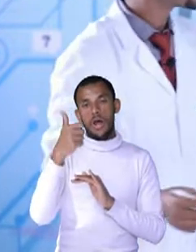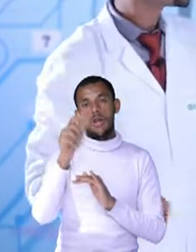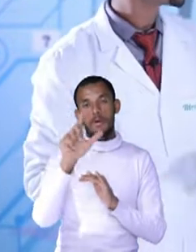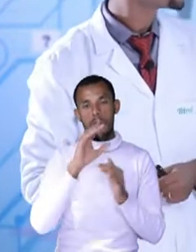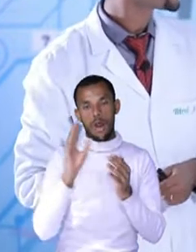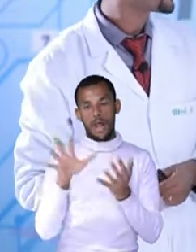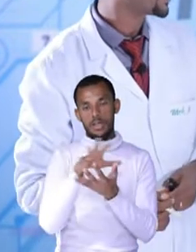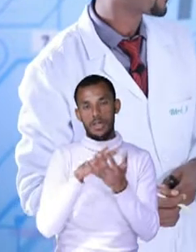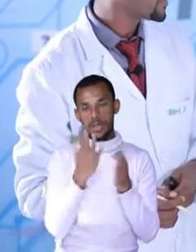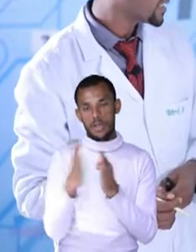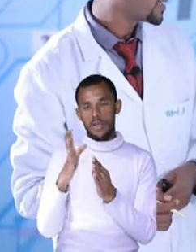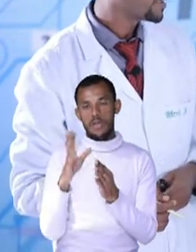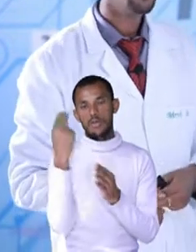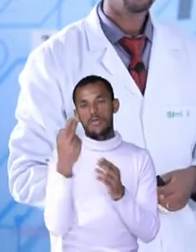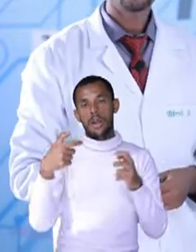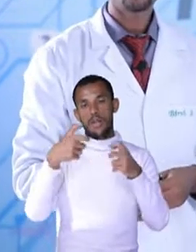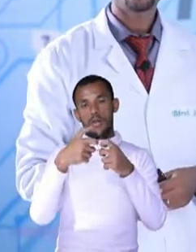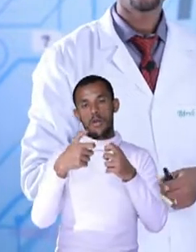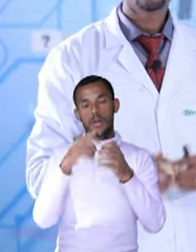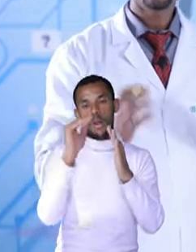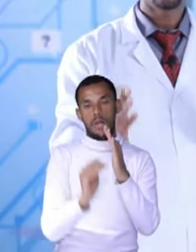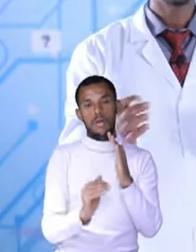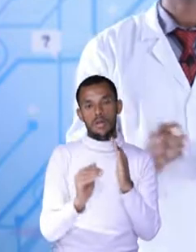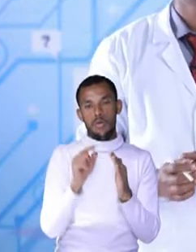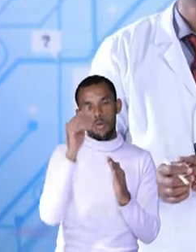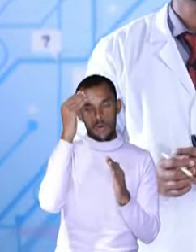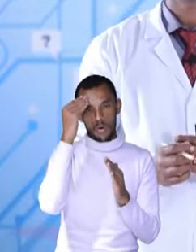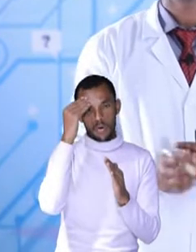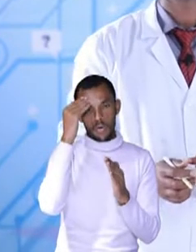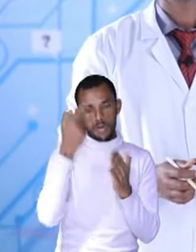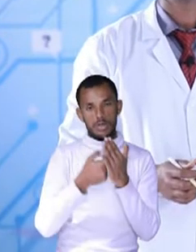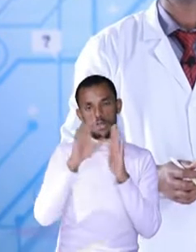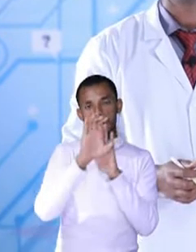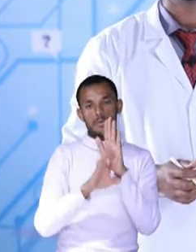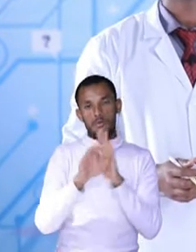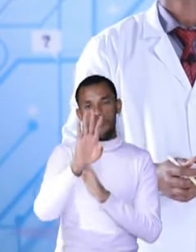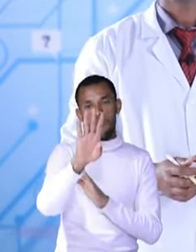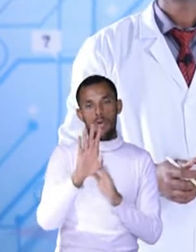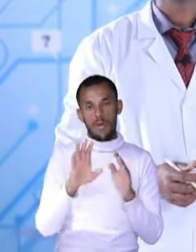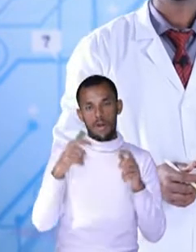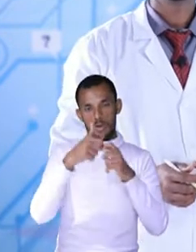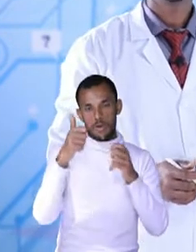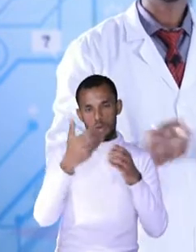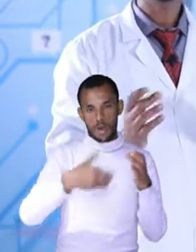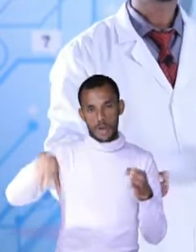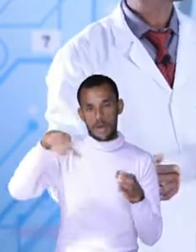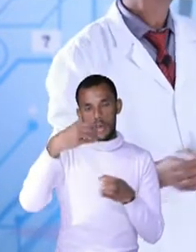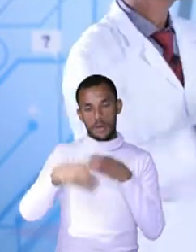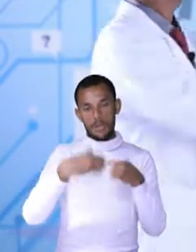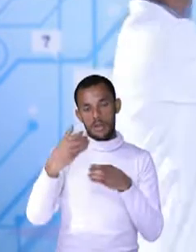are extracted by using of electrolytic reduction. You know, in chapter 4, electrochemistry.